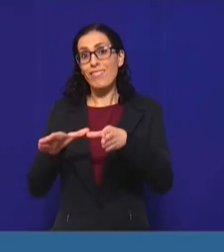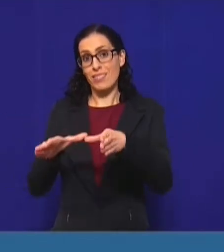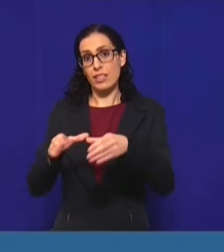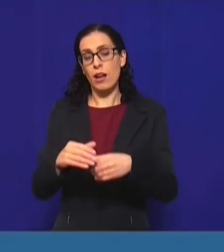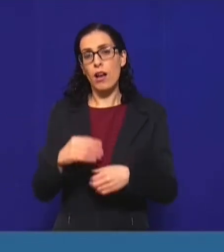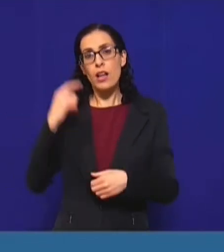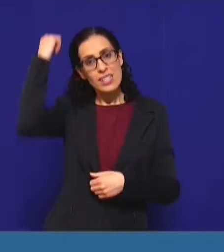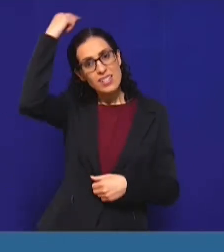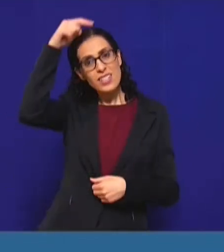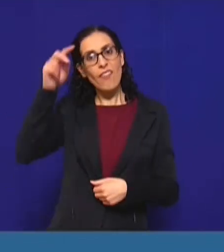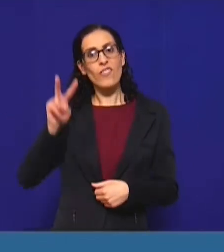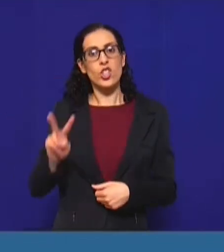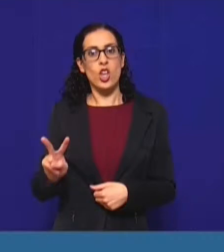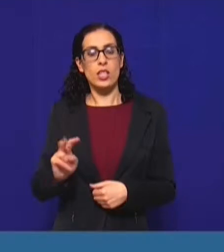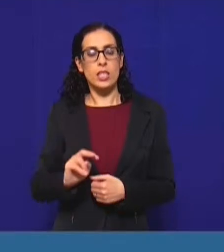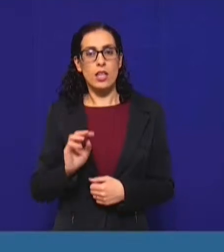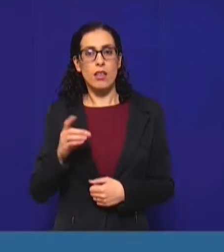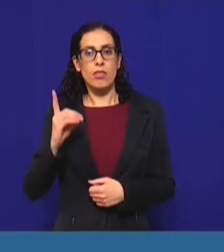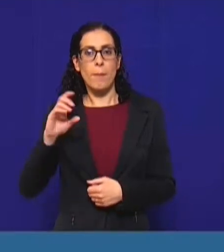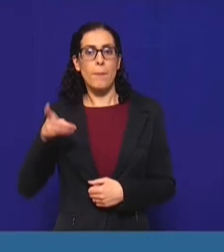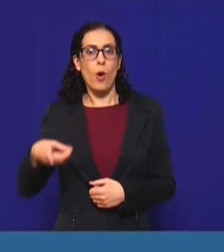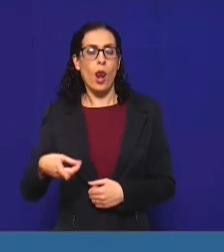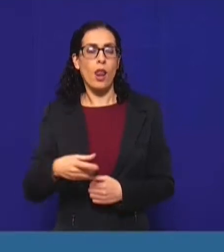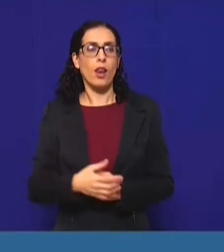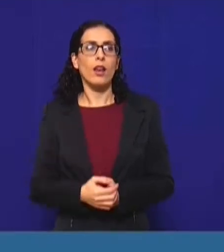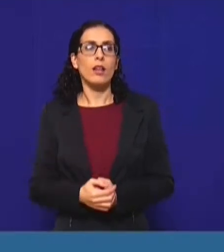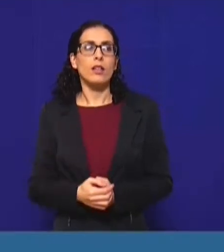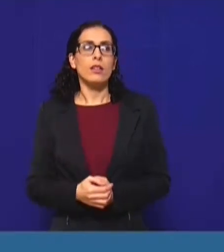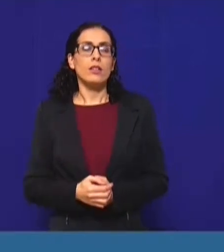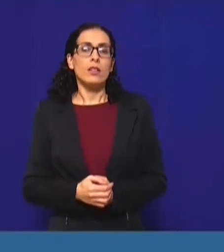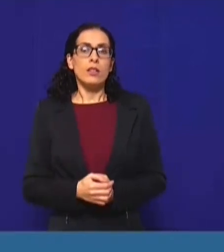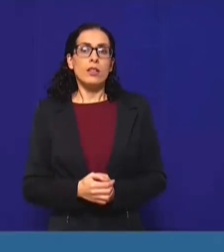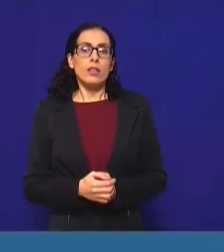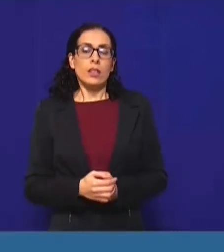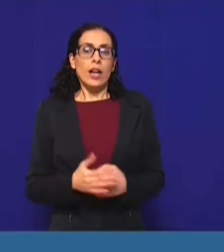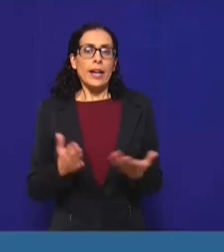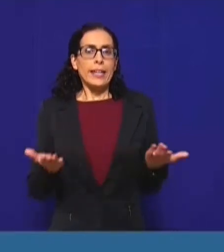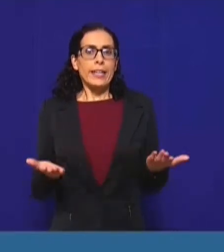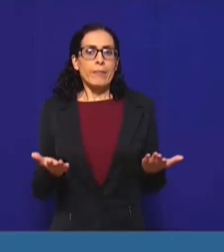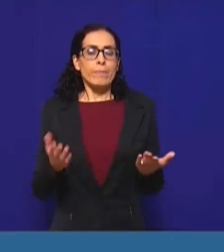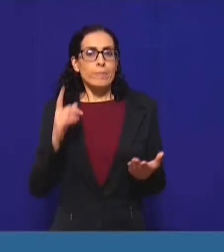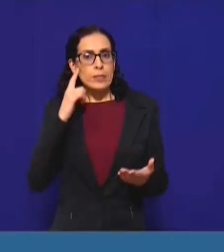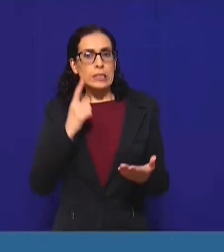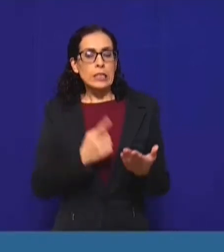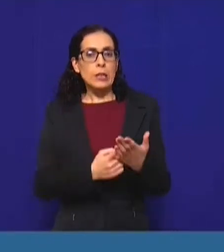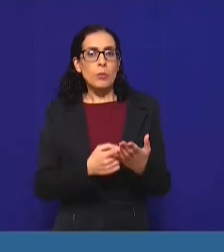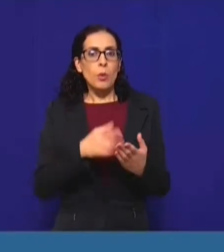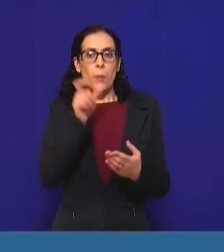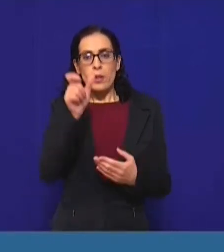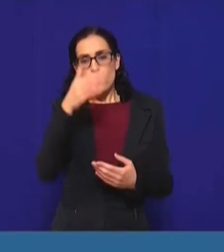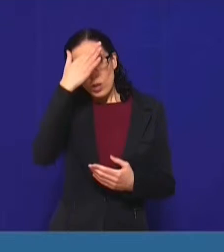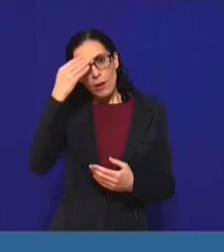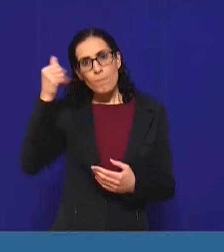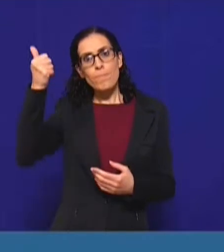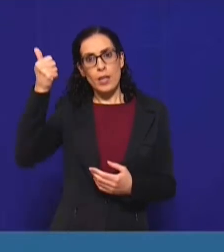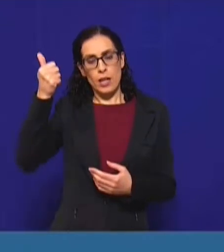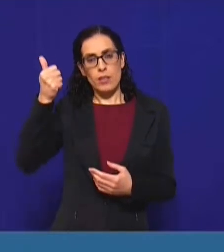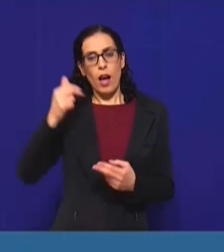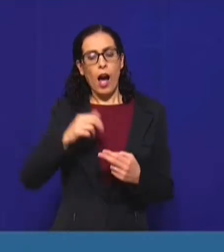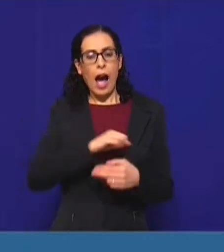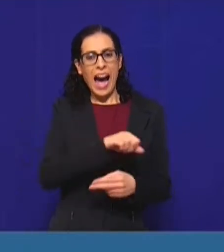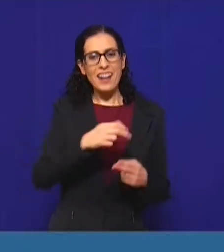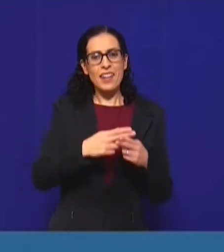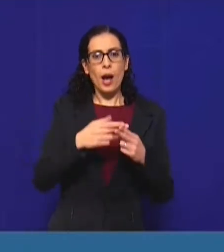Fuq il-każijiet kif jiġu determinati jekk humiex recovered, aħna għamilna l-policy tagħna